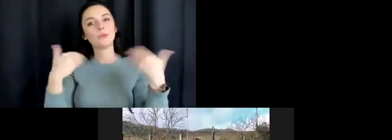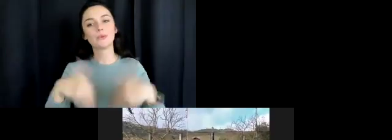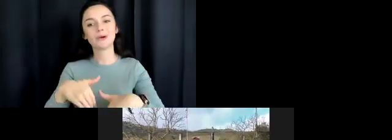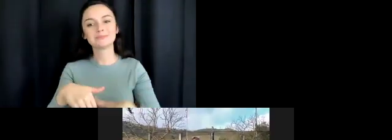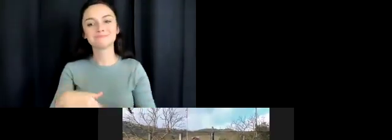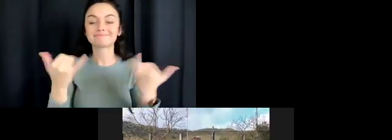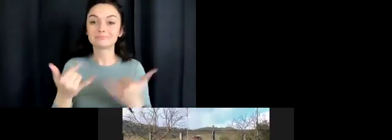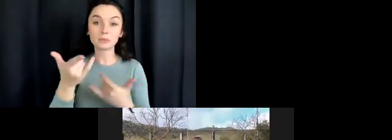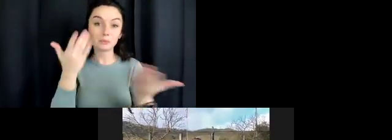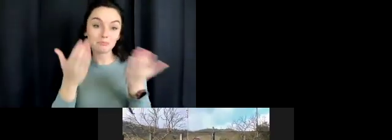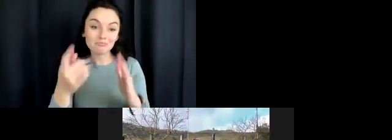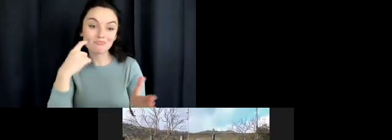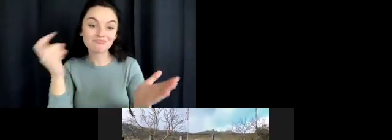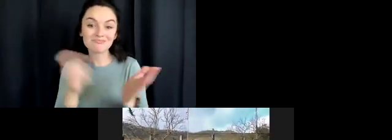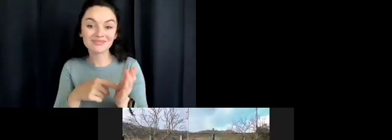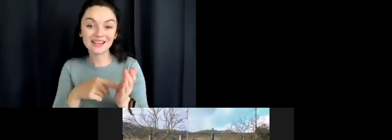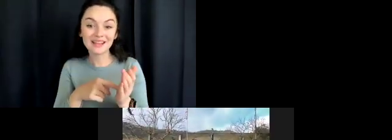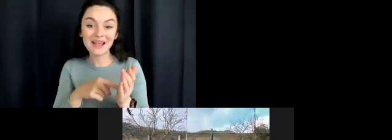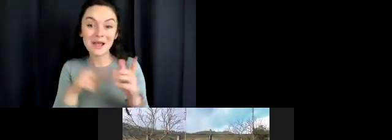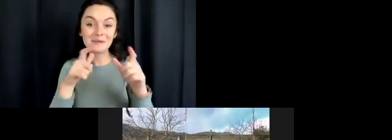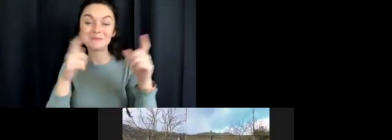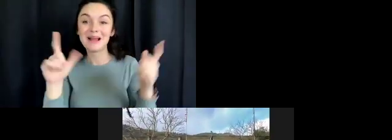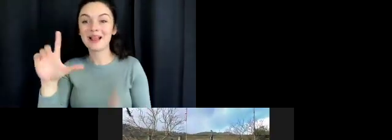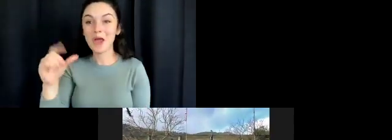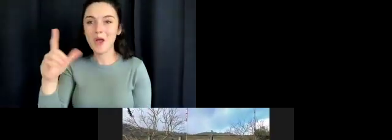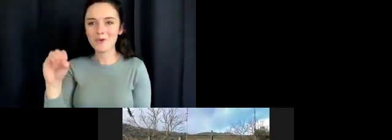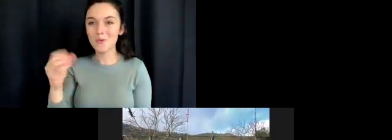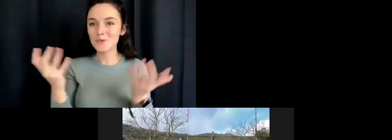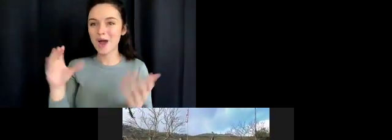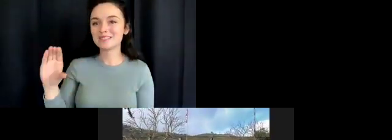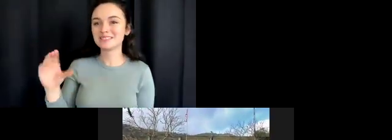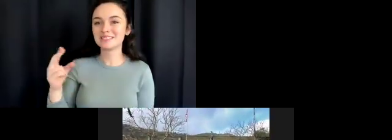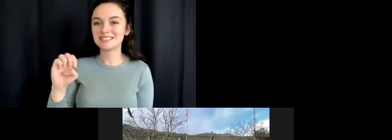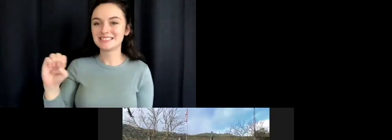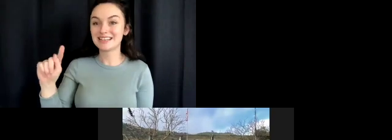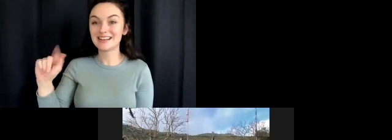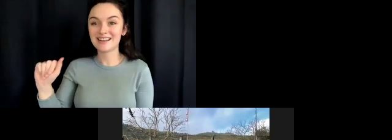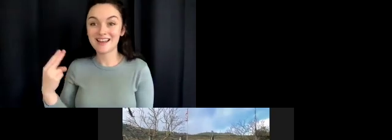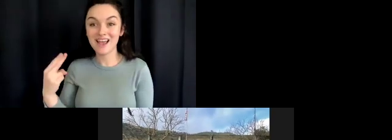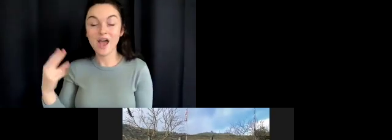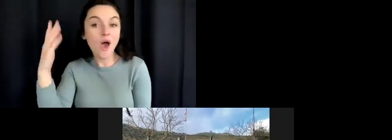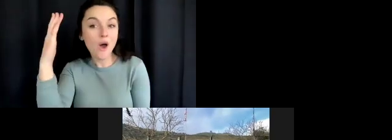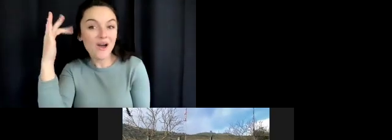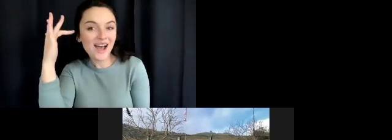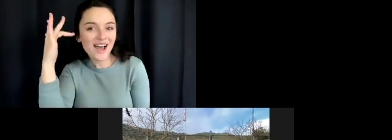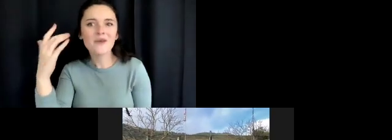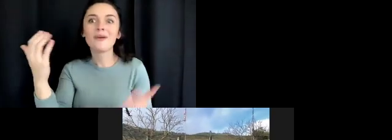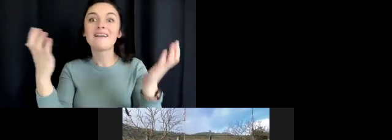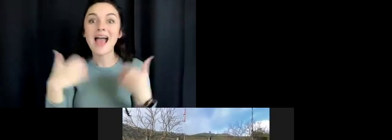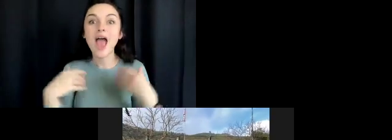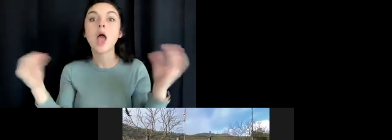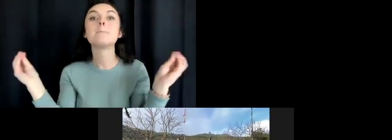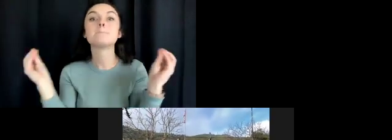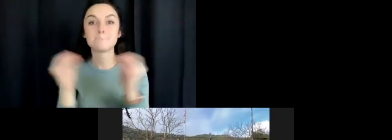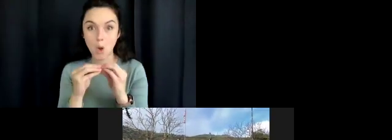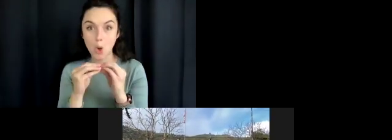you might notice that our main logo is the cheetah. And that is because we have had more cheetah babies